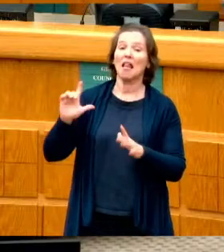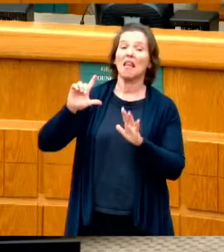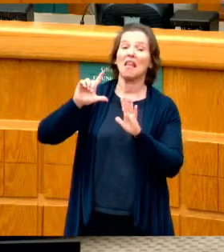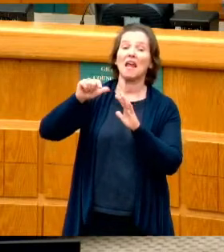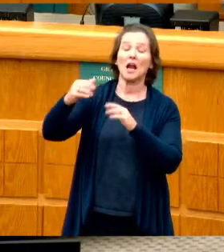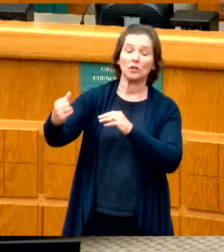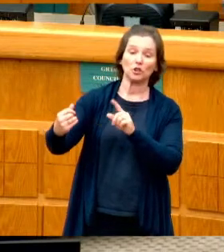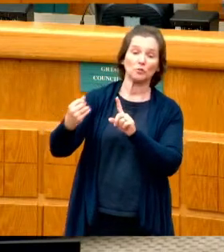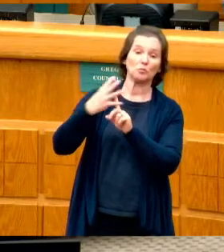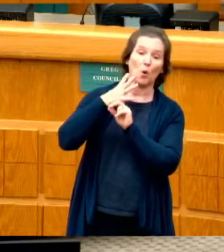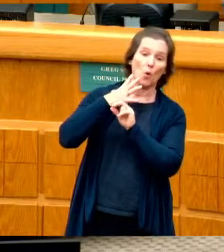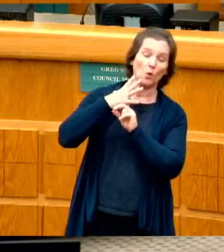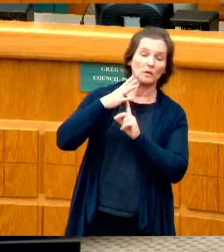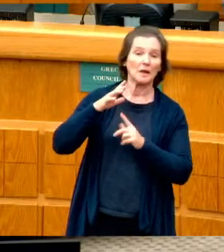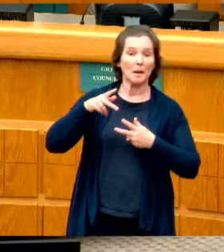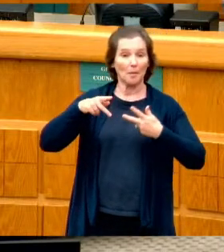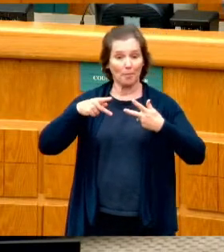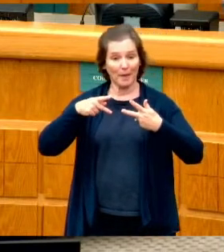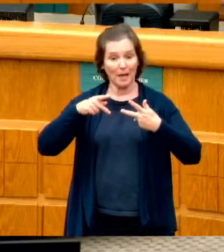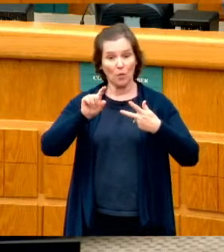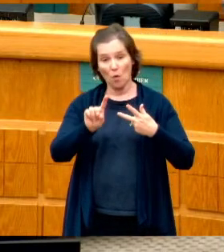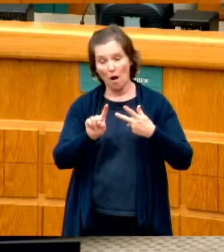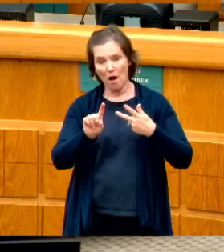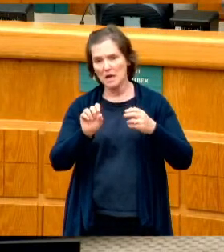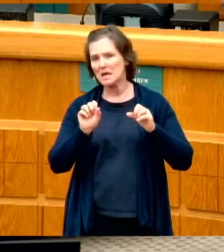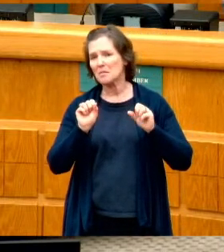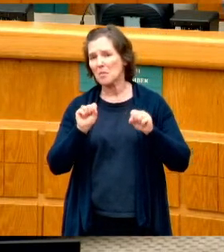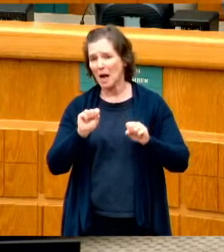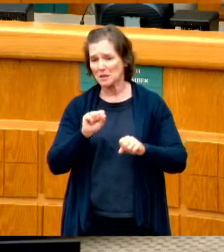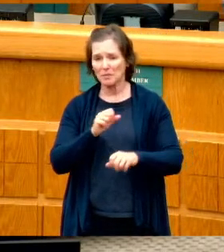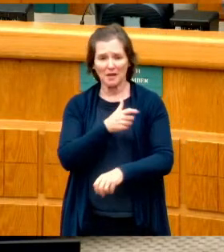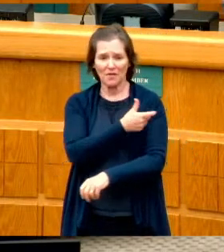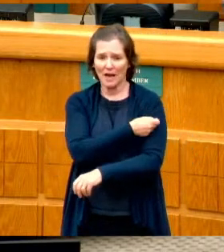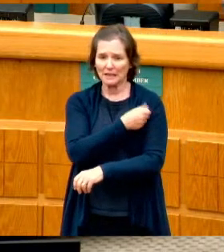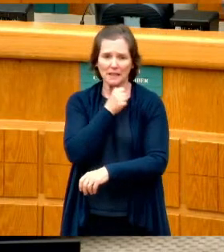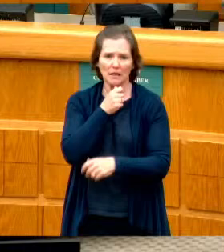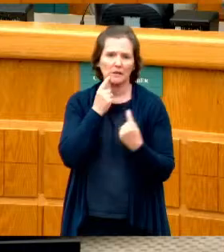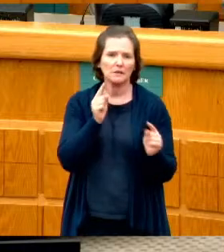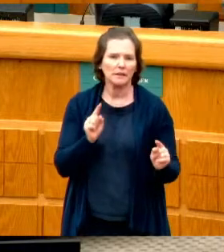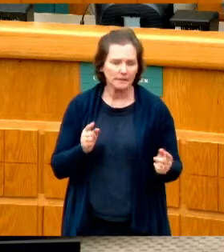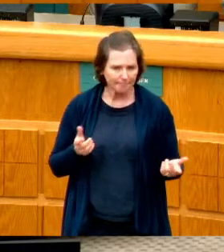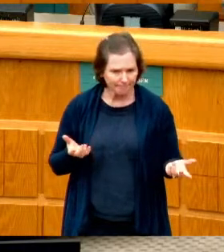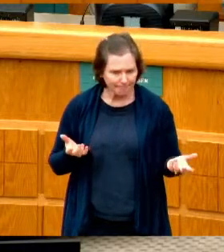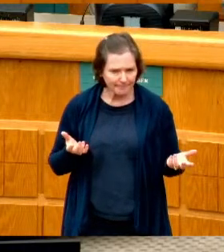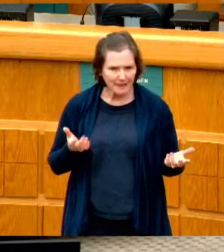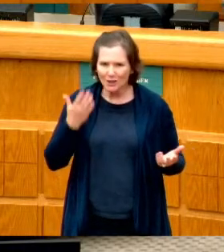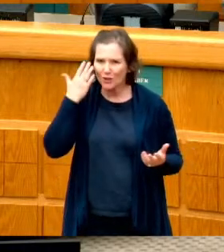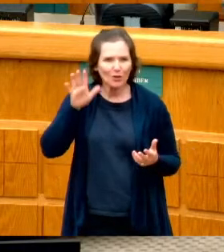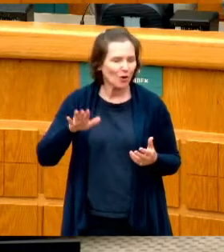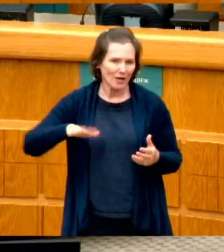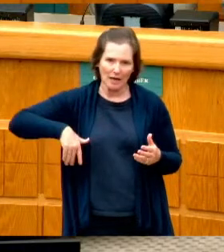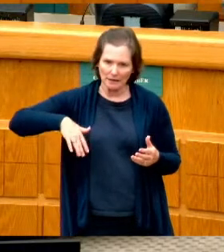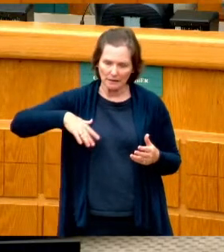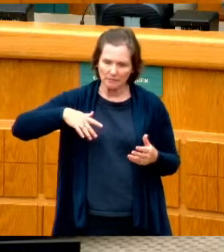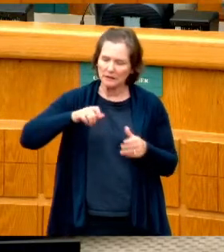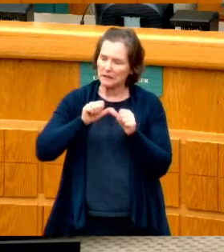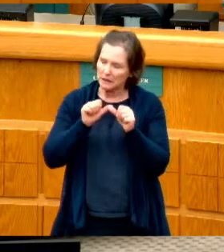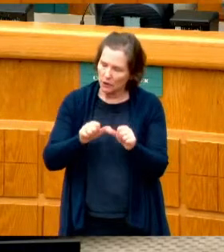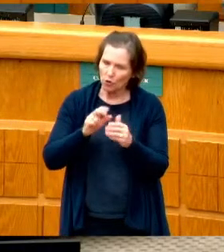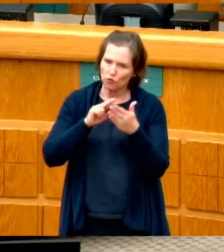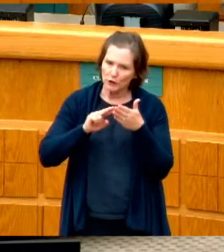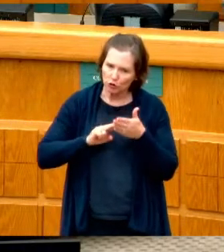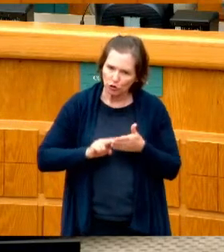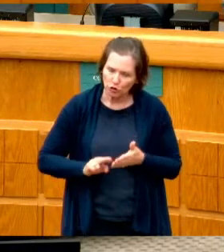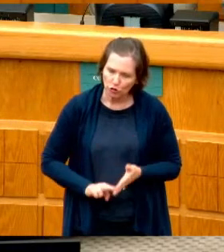Brazilian variant. In all these variants, the mutation seems to be in the spike protein of the virus.